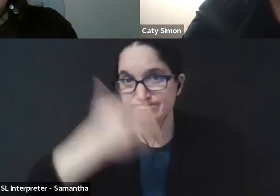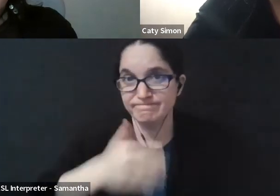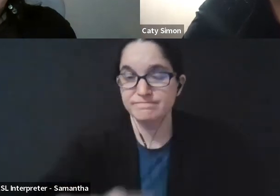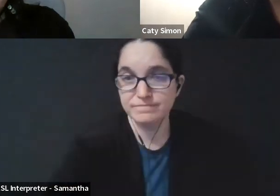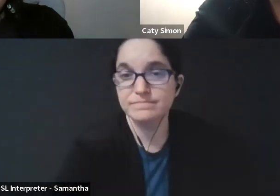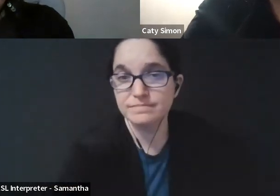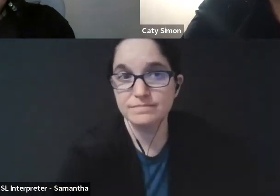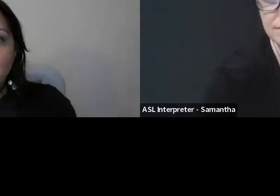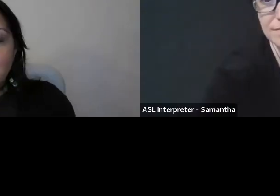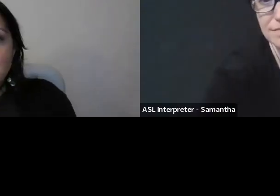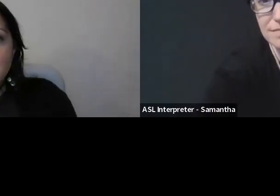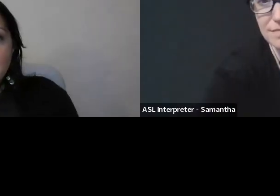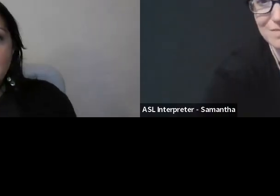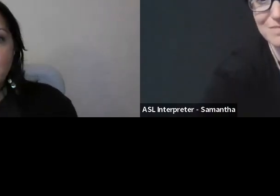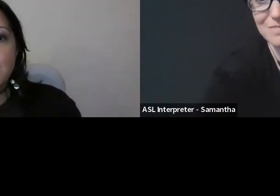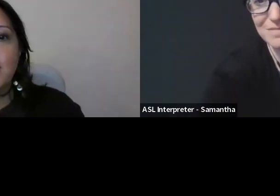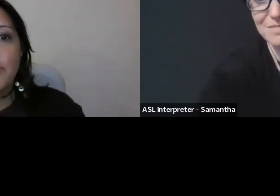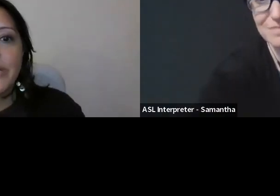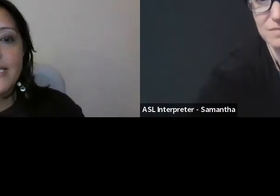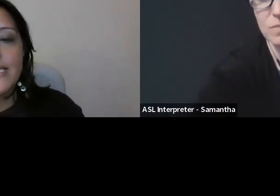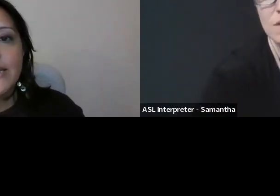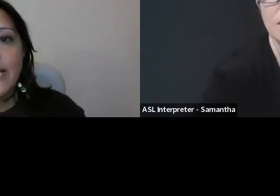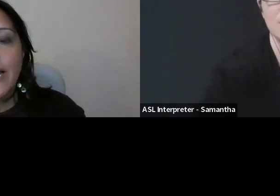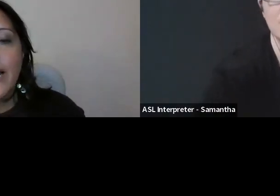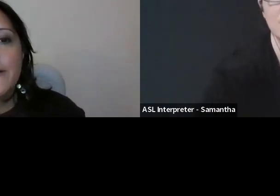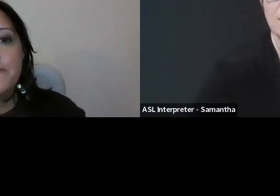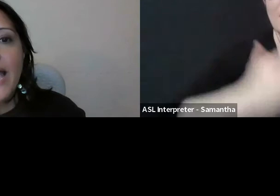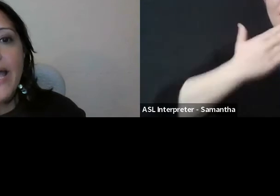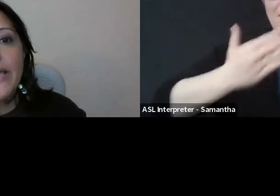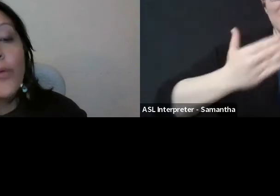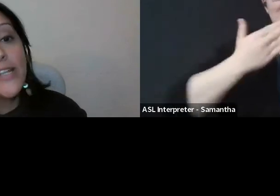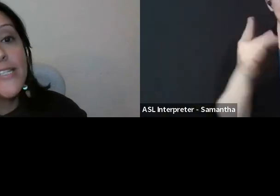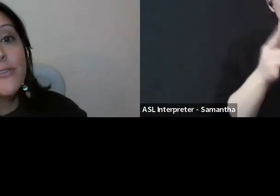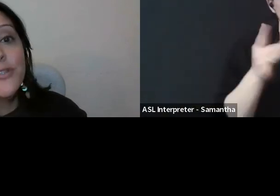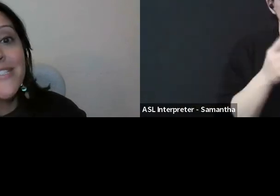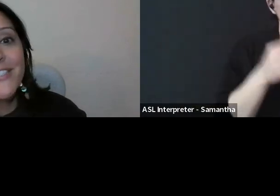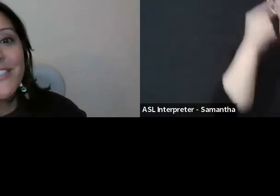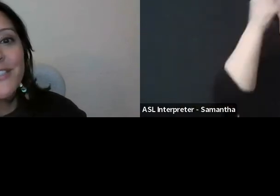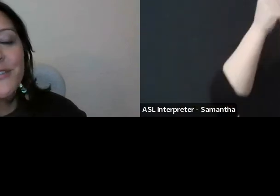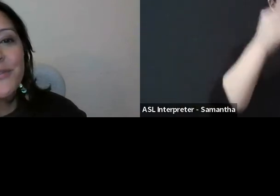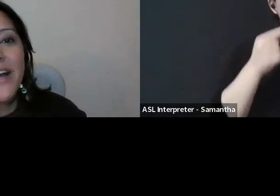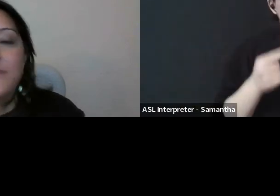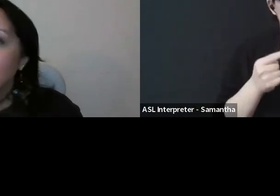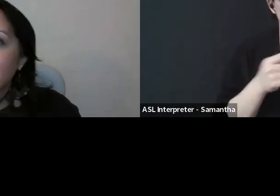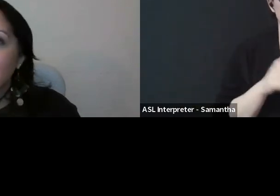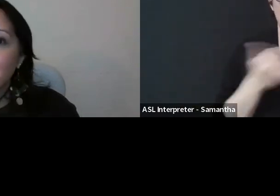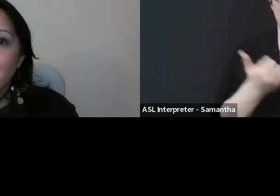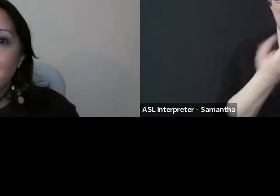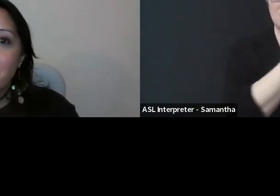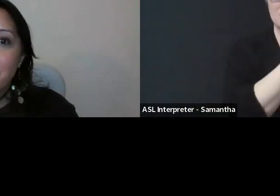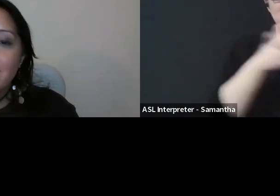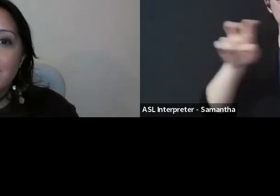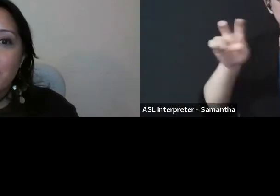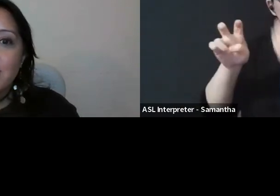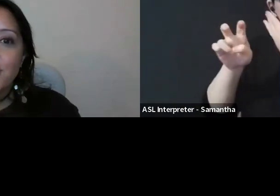Thank you so much, Caty, for touching on so many of those key points. I wanted to now transition to, if